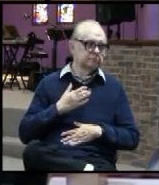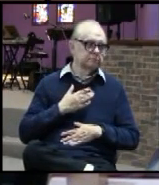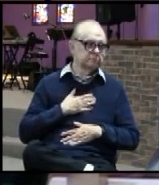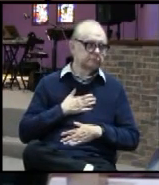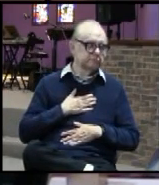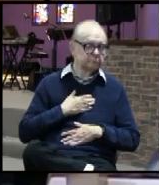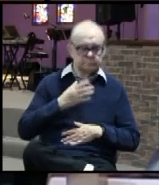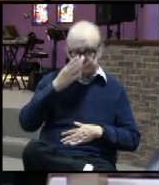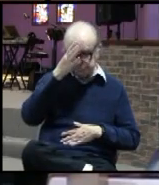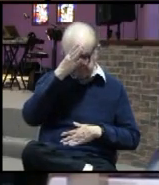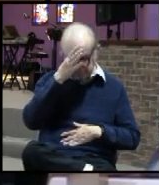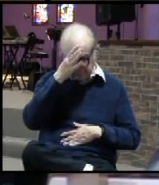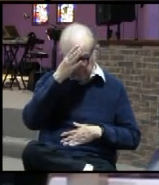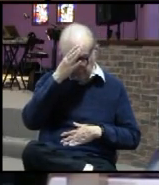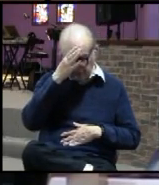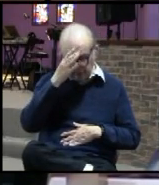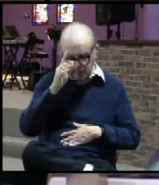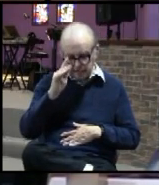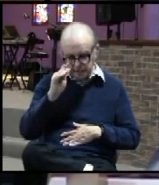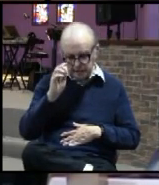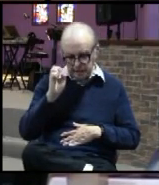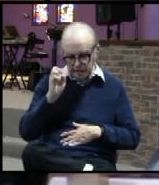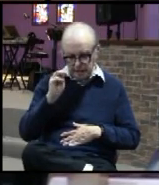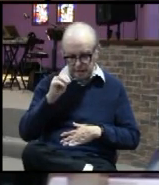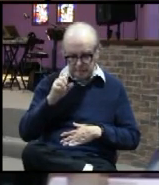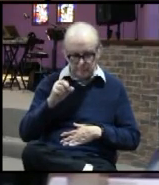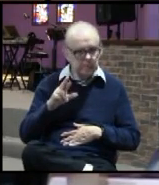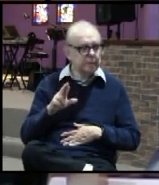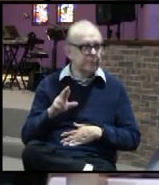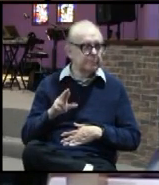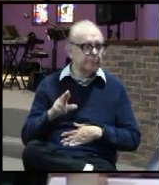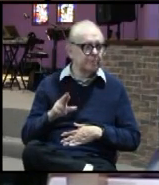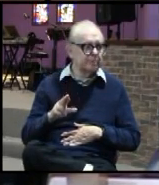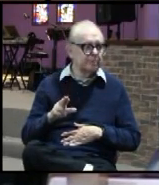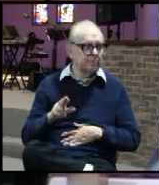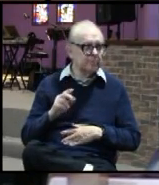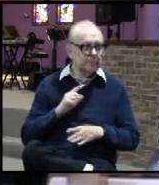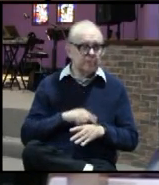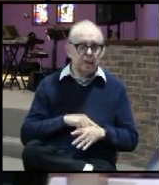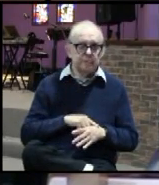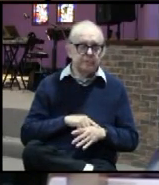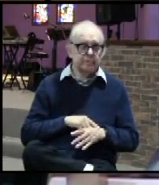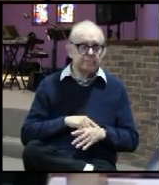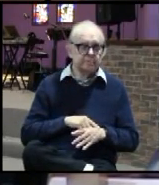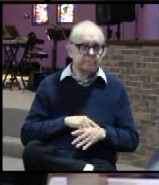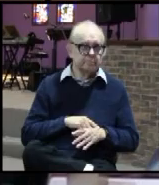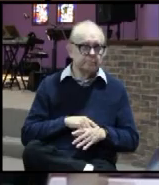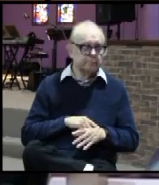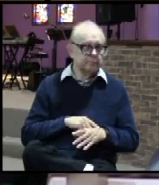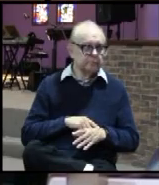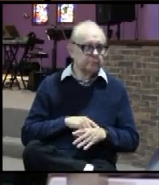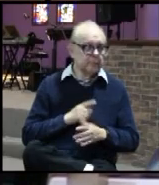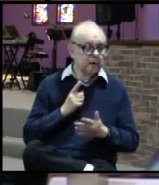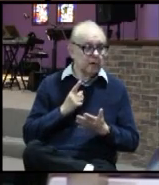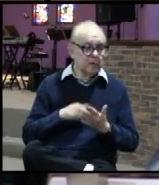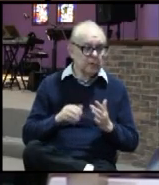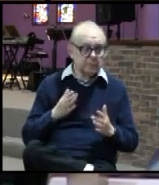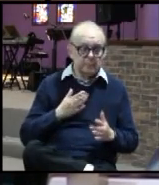my father had a temper. And there were times that I didn't know what my dad was going to